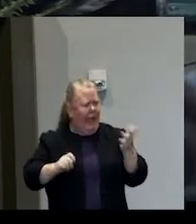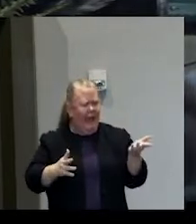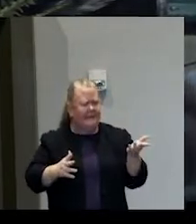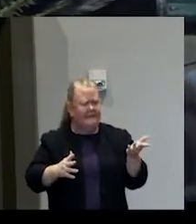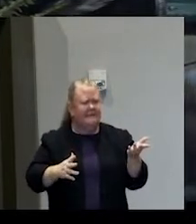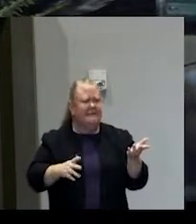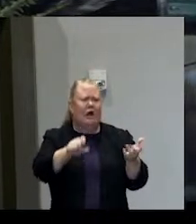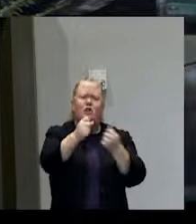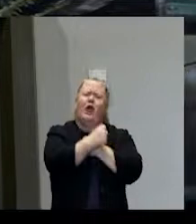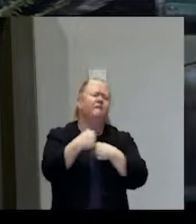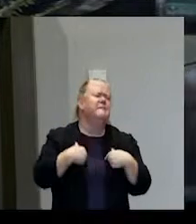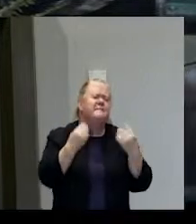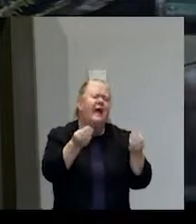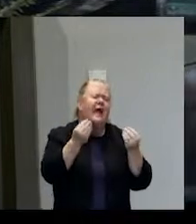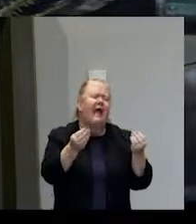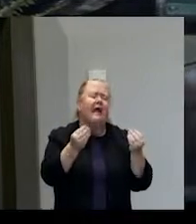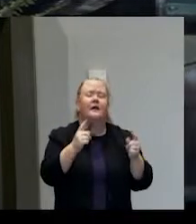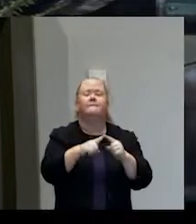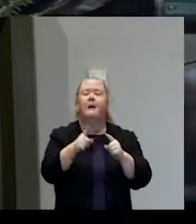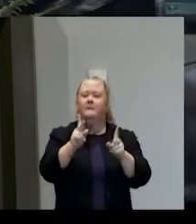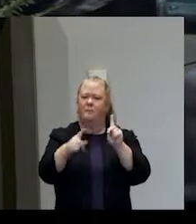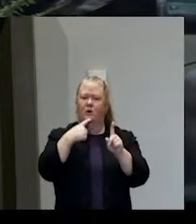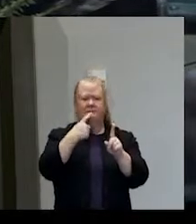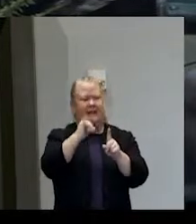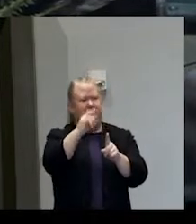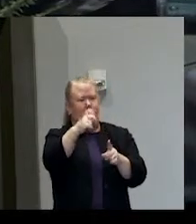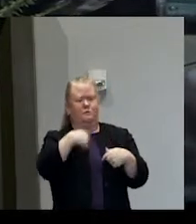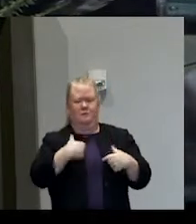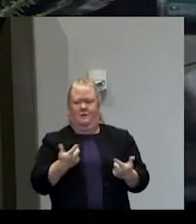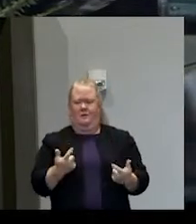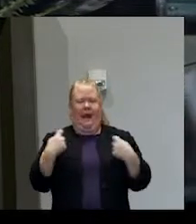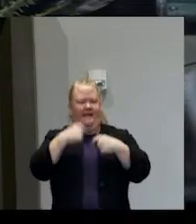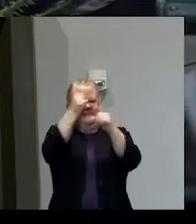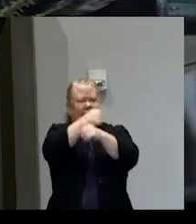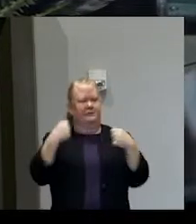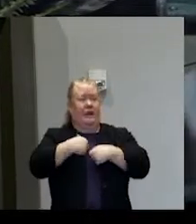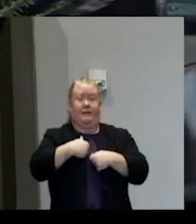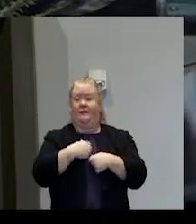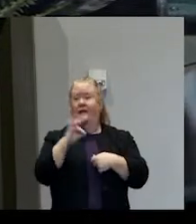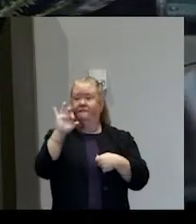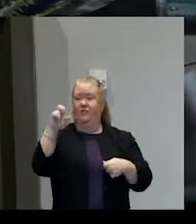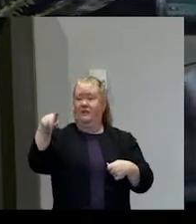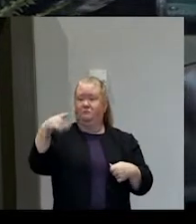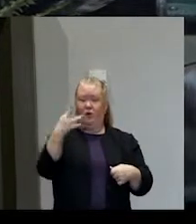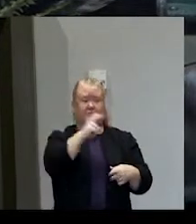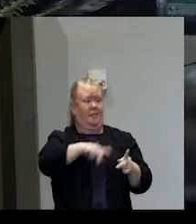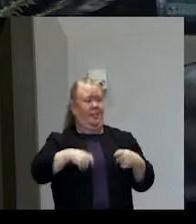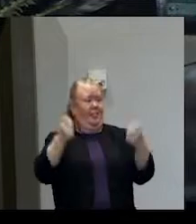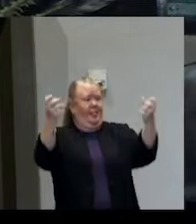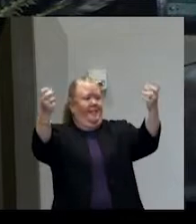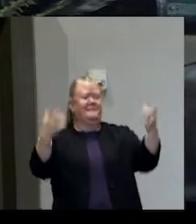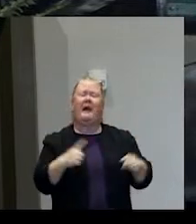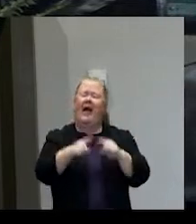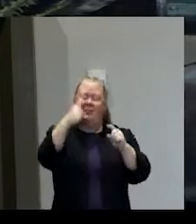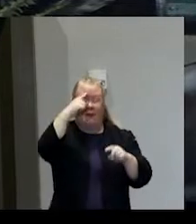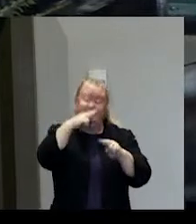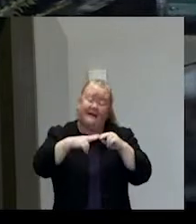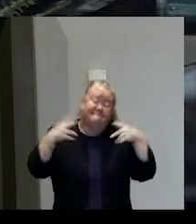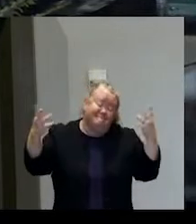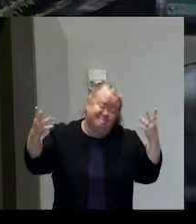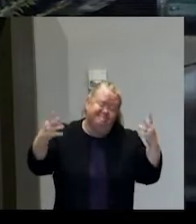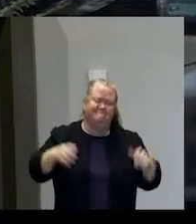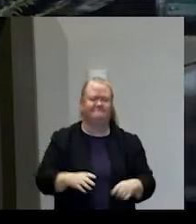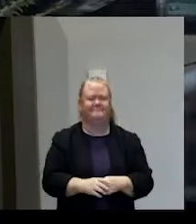love me, man?" But like people are telling jokes, and I'm just wearing a silly jacket and doing Fresh Prince. But I thought it was funny,